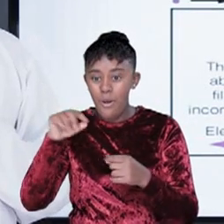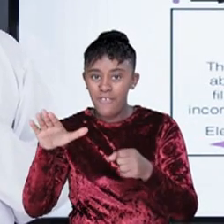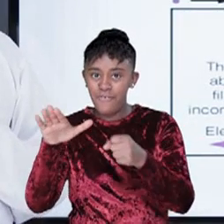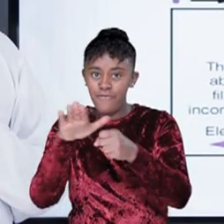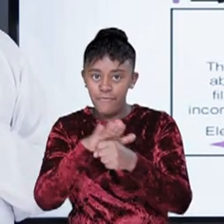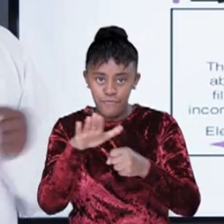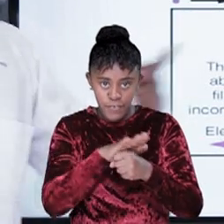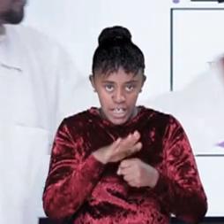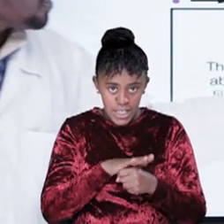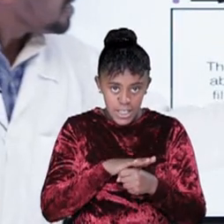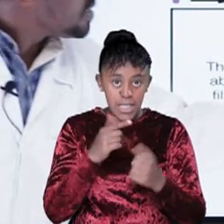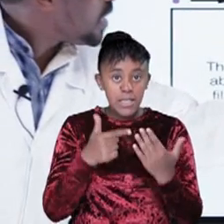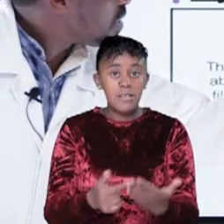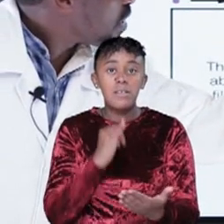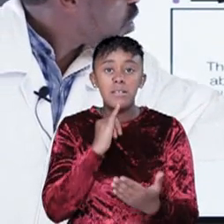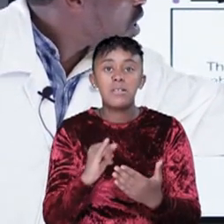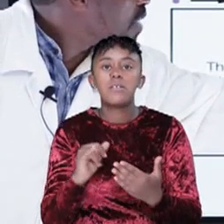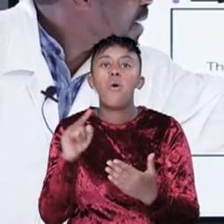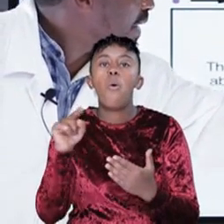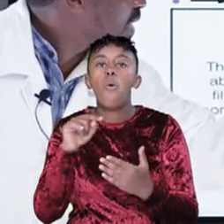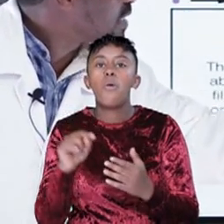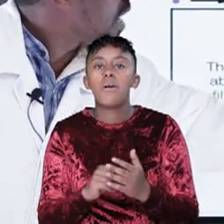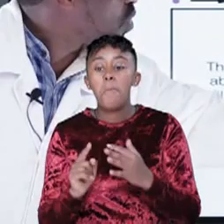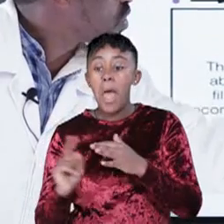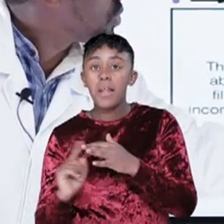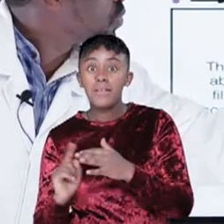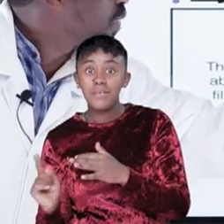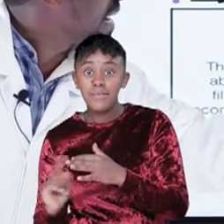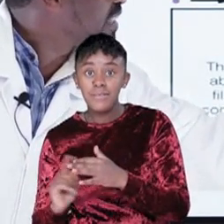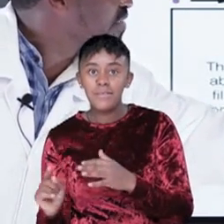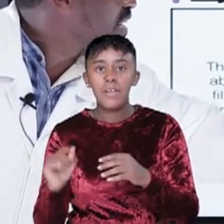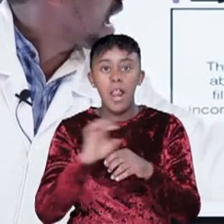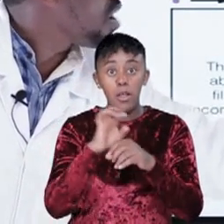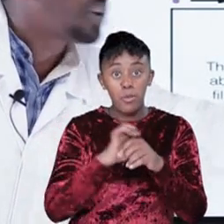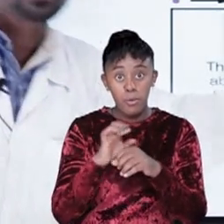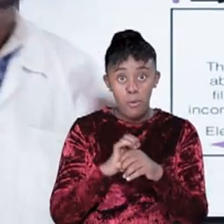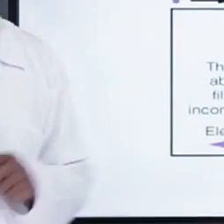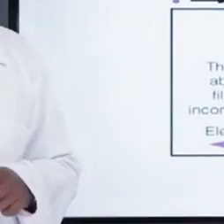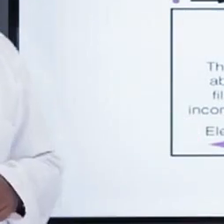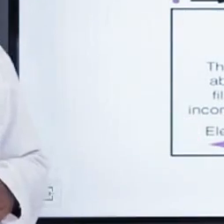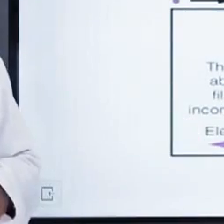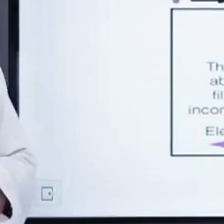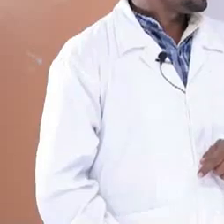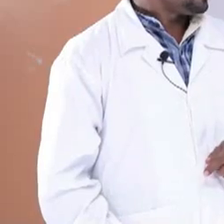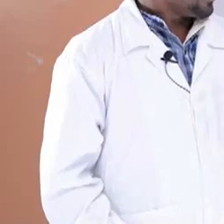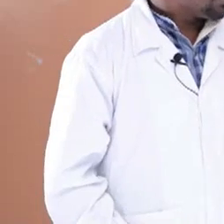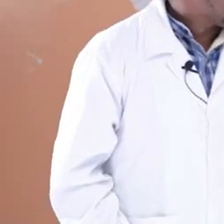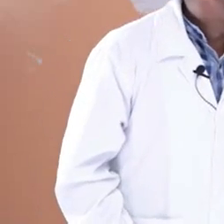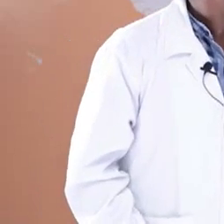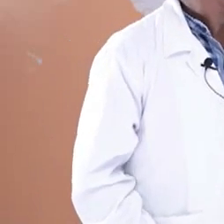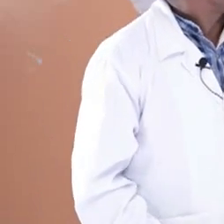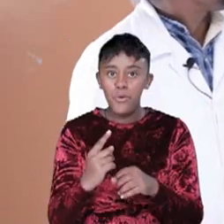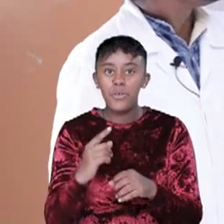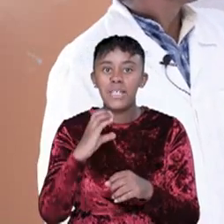filled. And this is a hole migrated across due to electric field along the crystals.